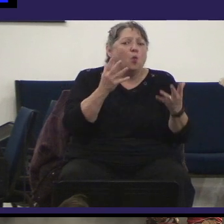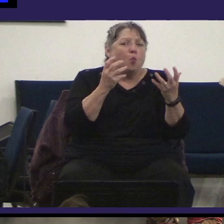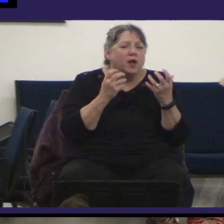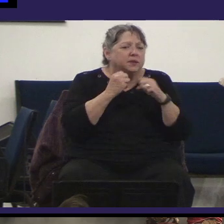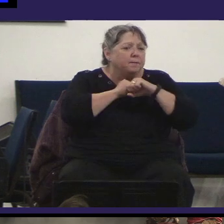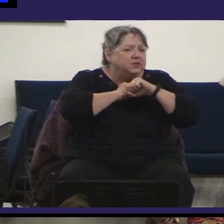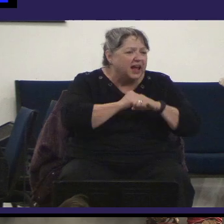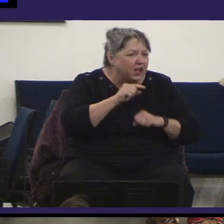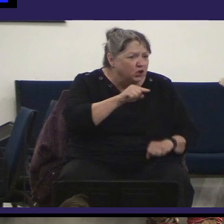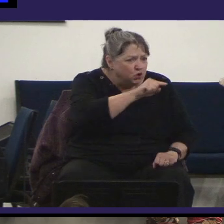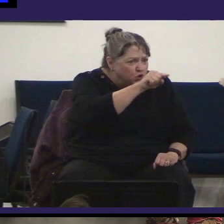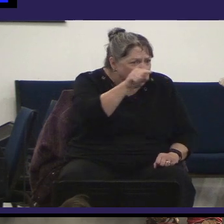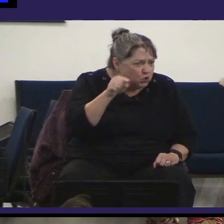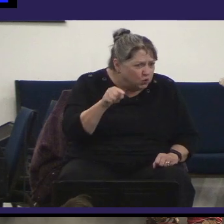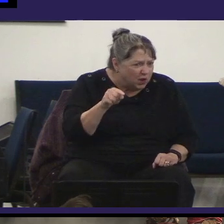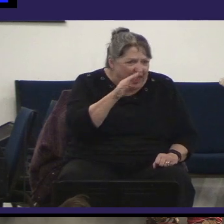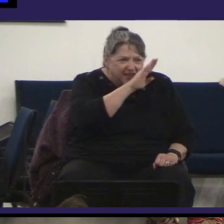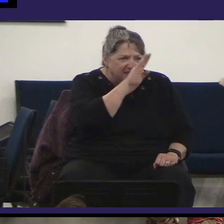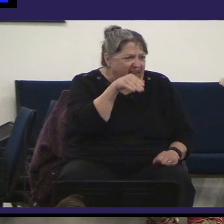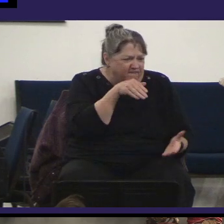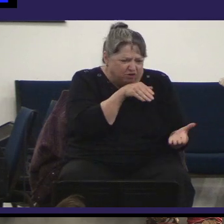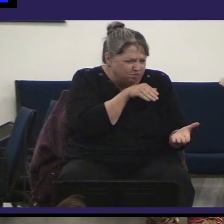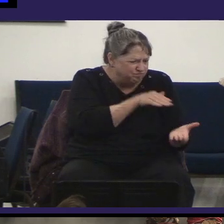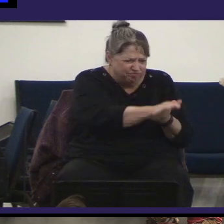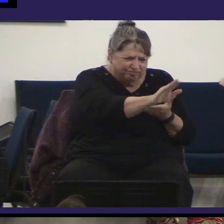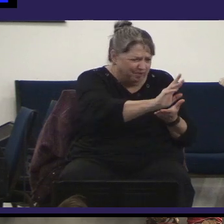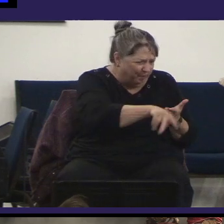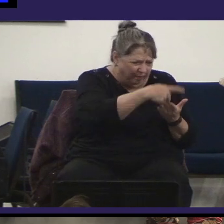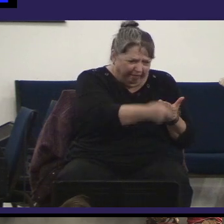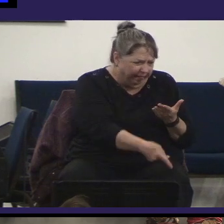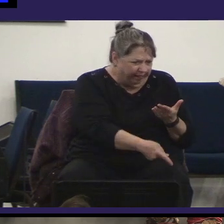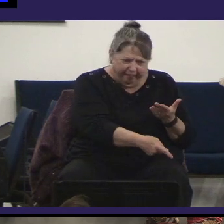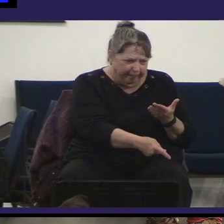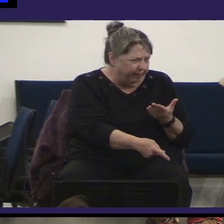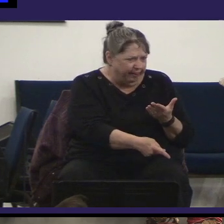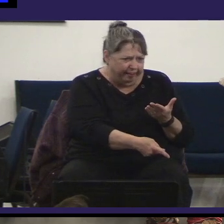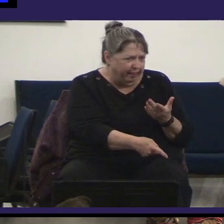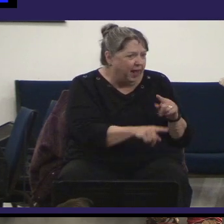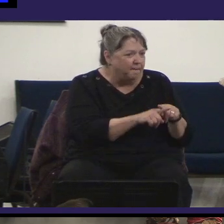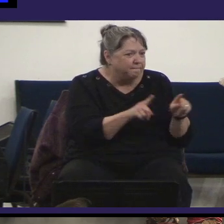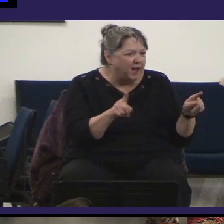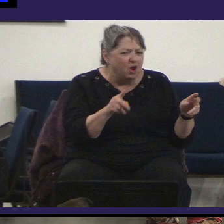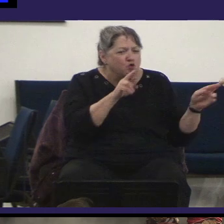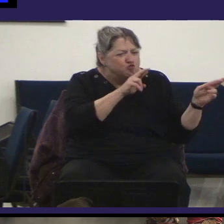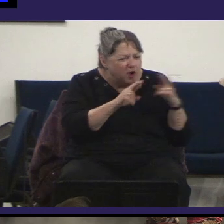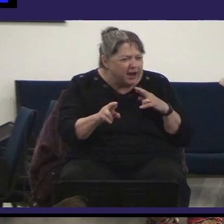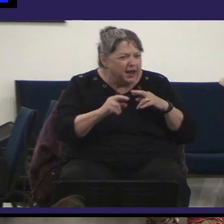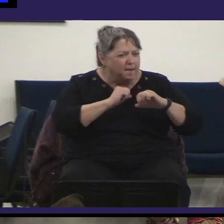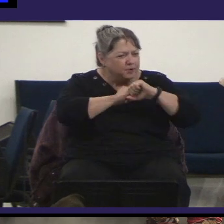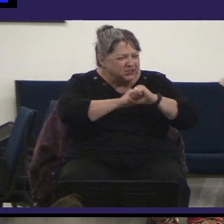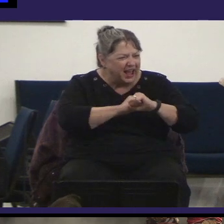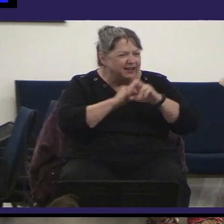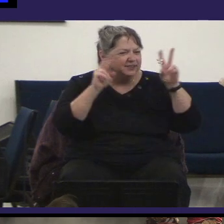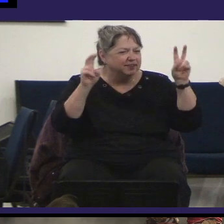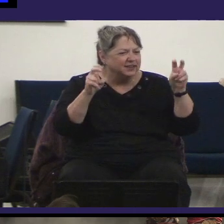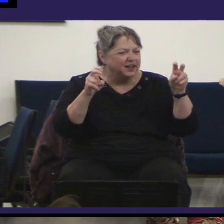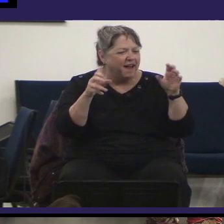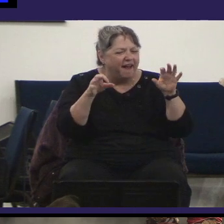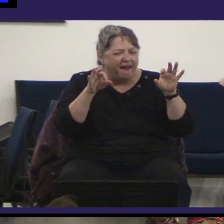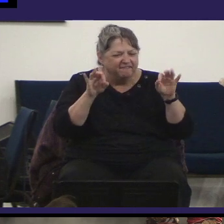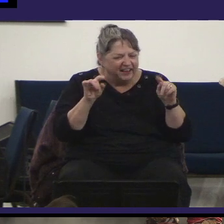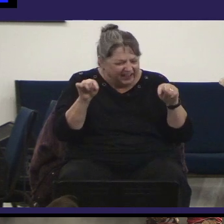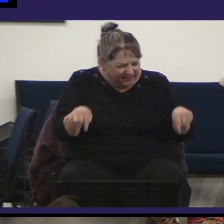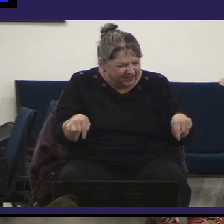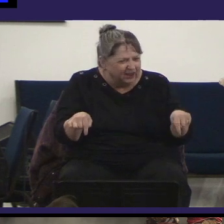to his word. So the Bible says that we're to walk in the Spirit. We're to walk in newness of life. It says